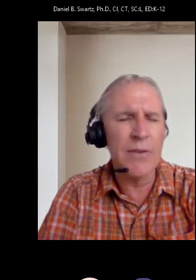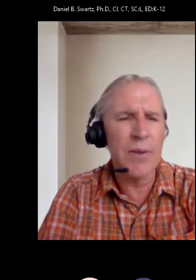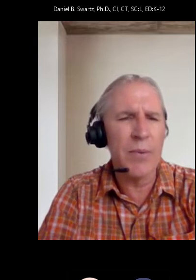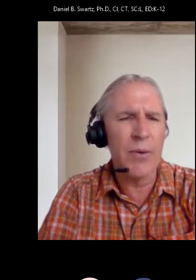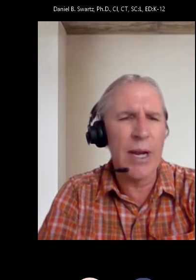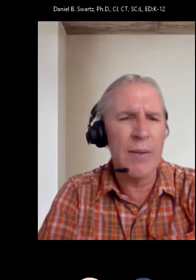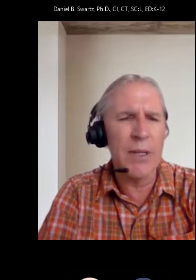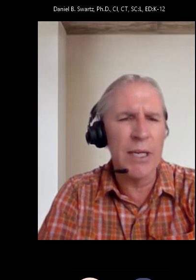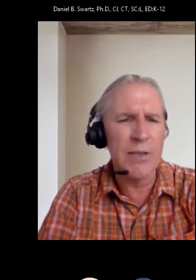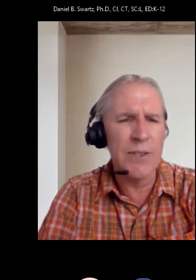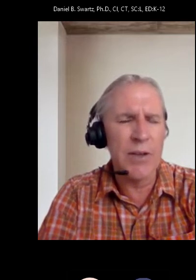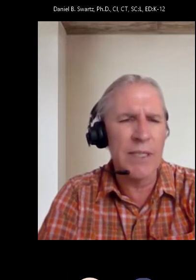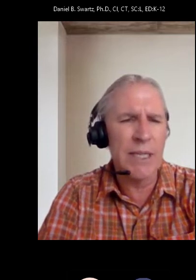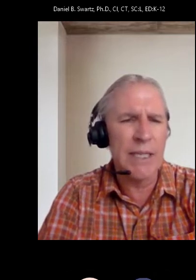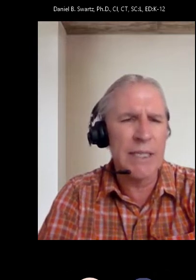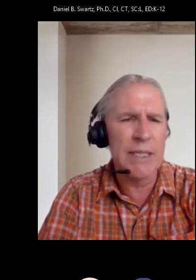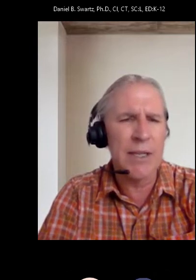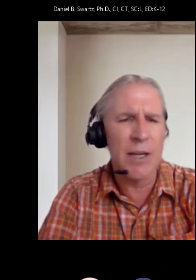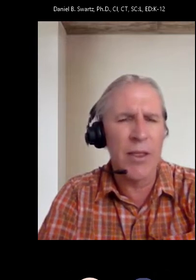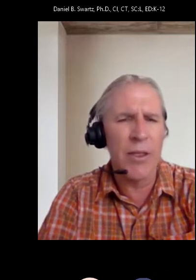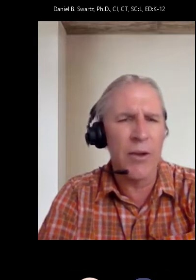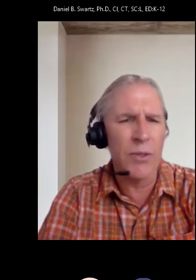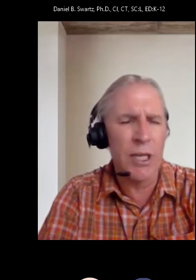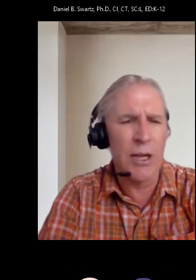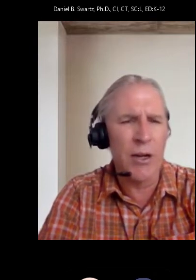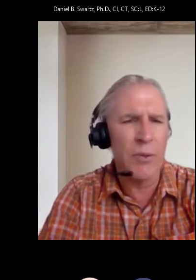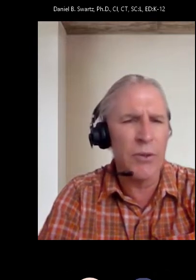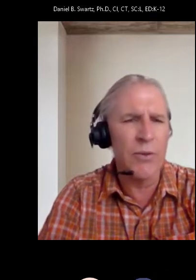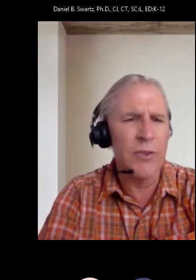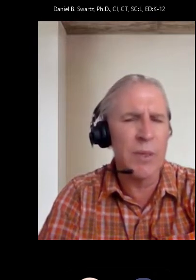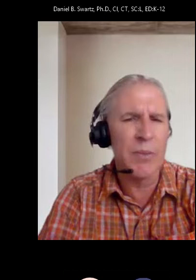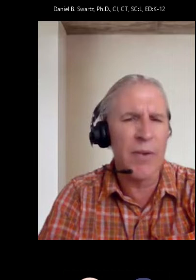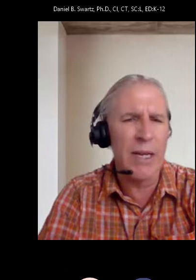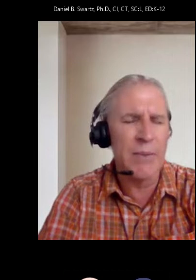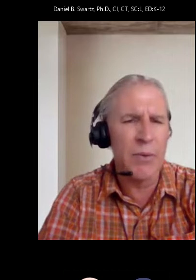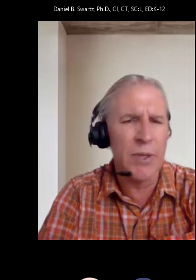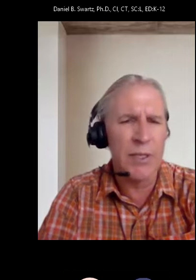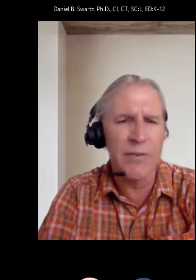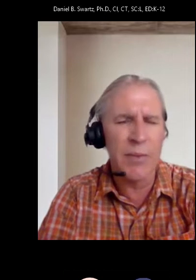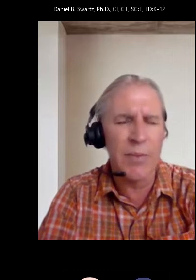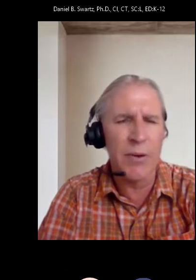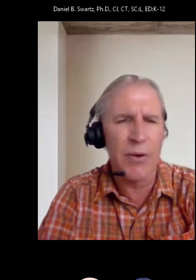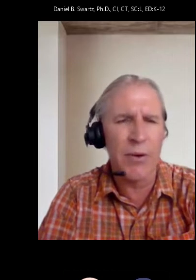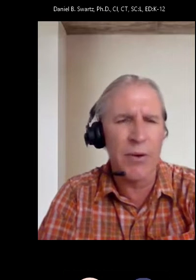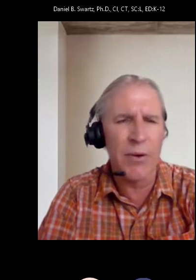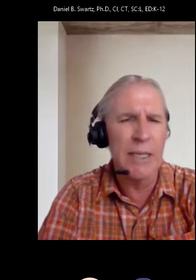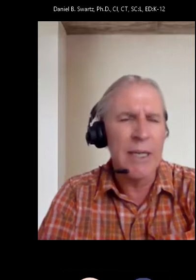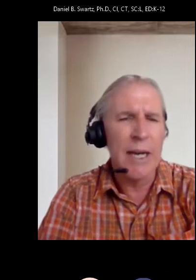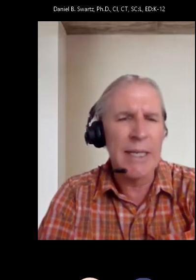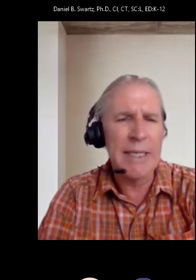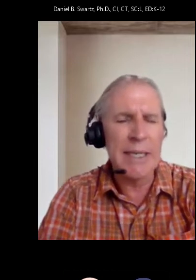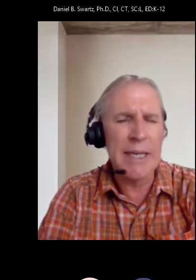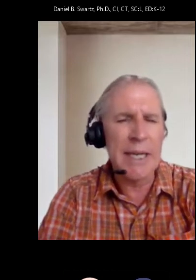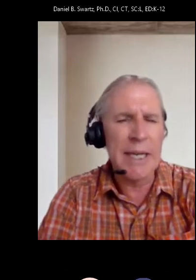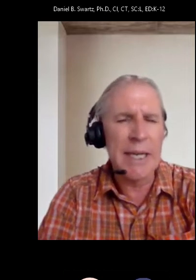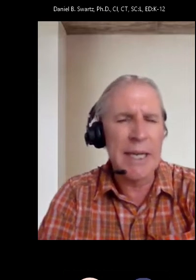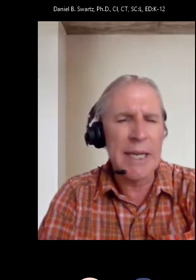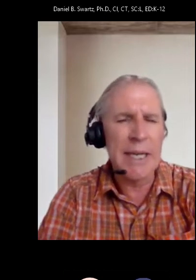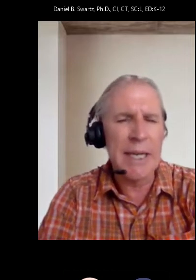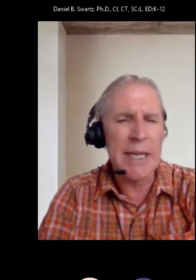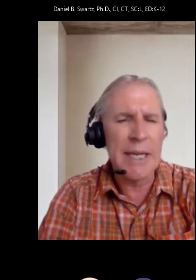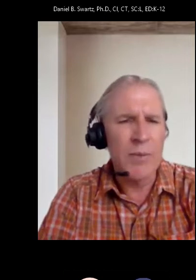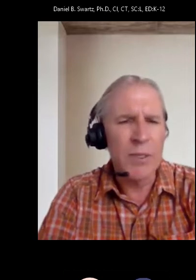you working in the FIT program. The list of services are those that are approved to be provided both under the FIT program and